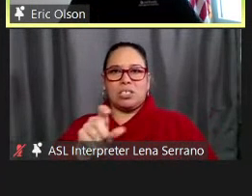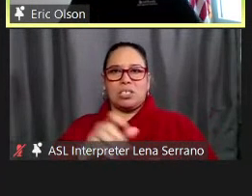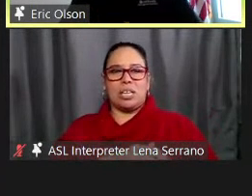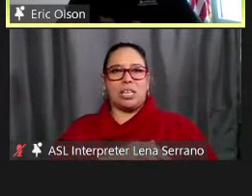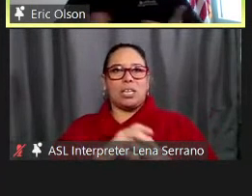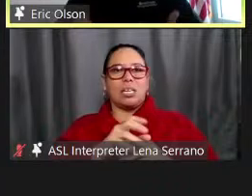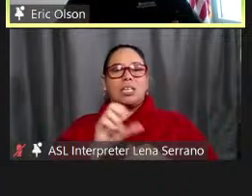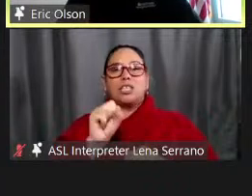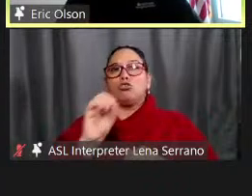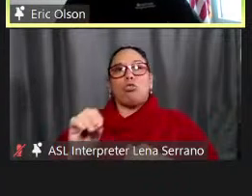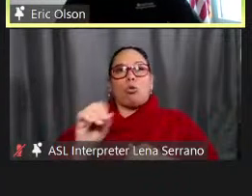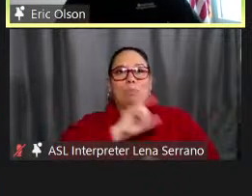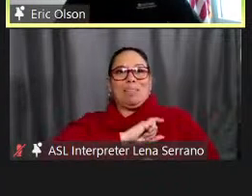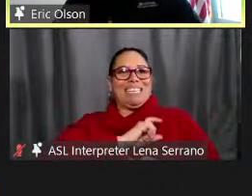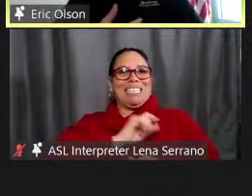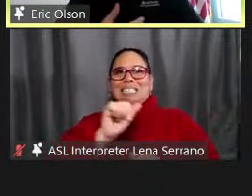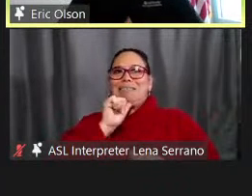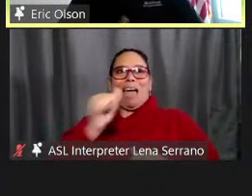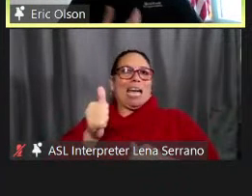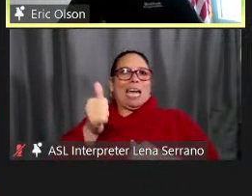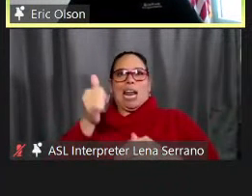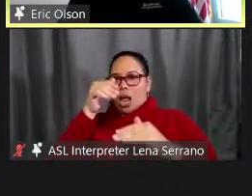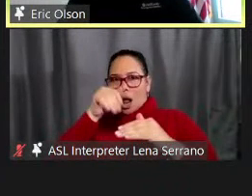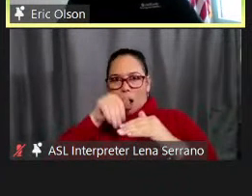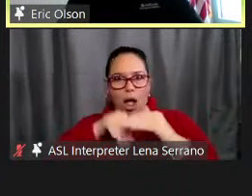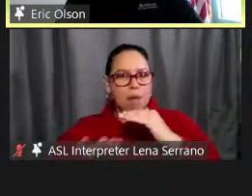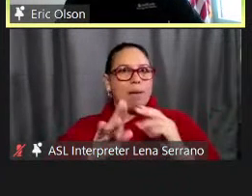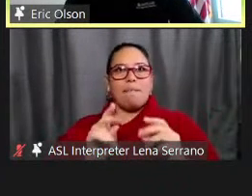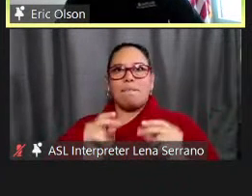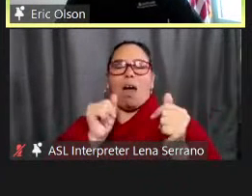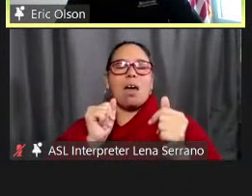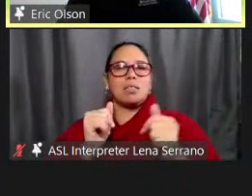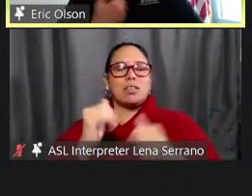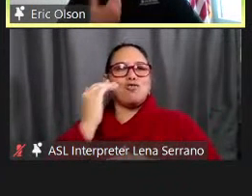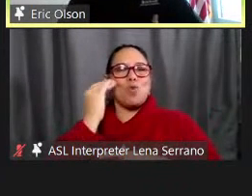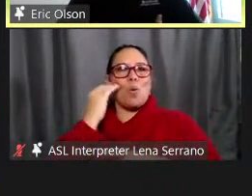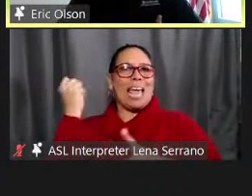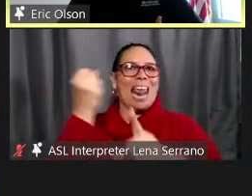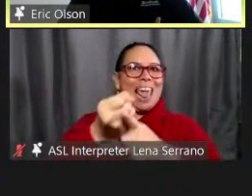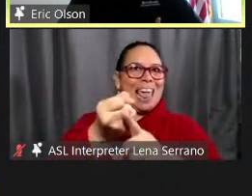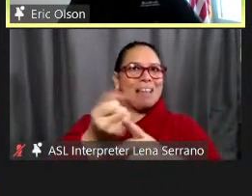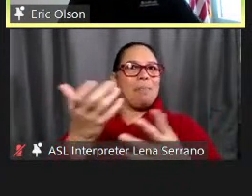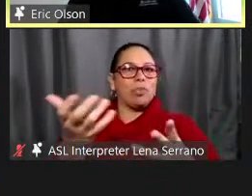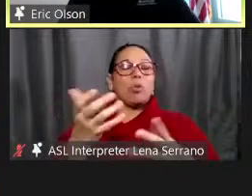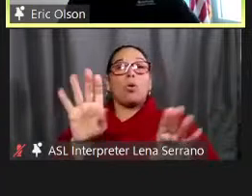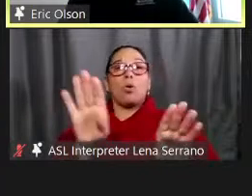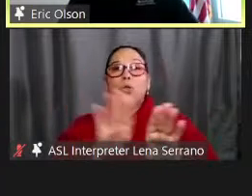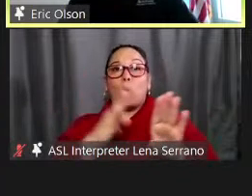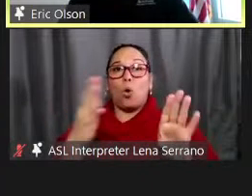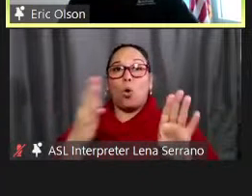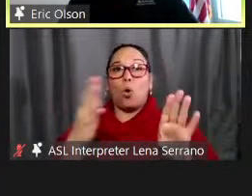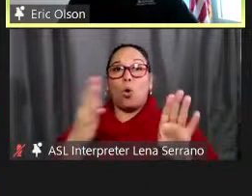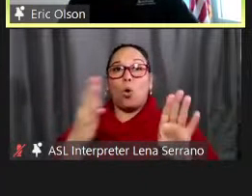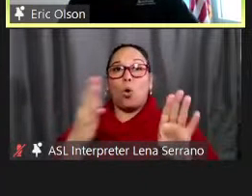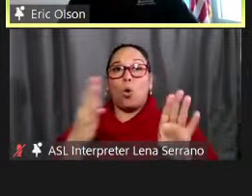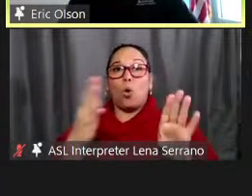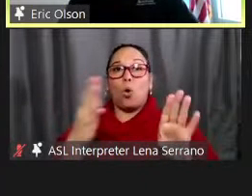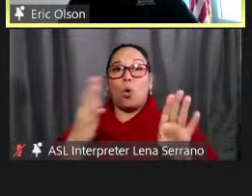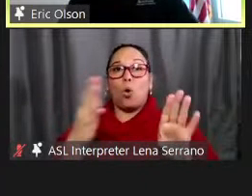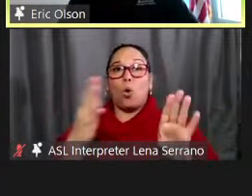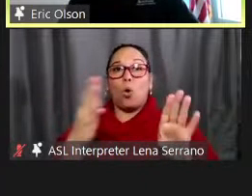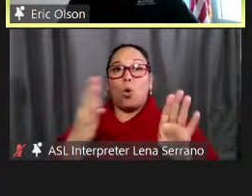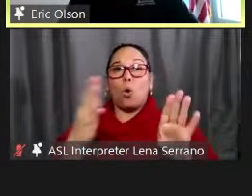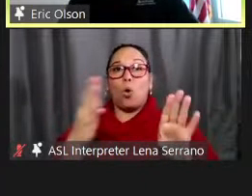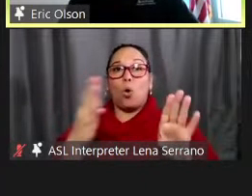your space and get hit by a 3-hole punch or a fire extinguisher, okay? So once they open the door, depending on the lighting situation or